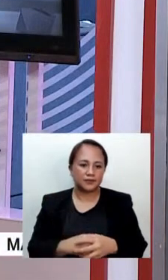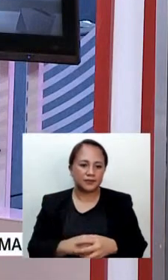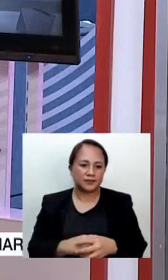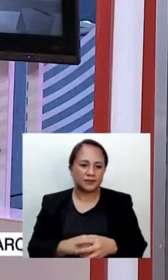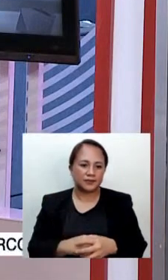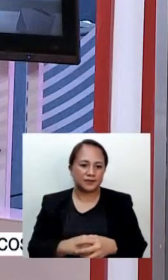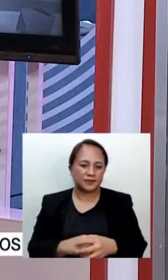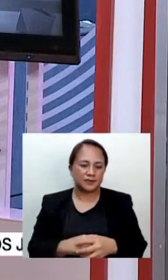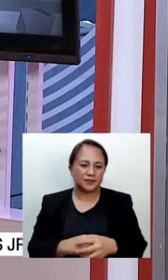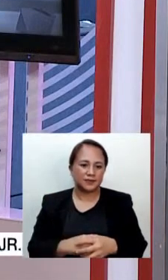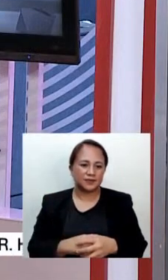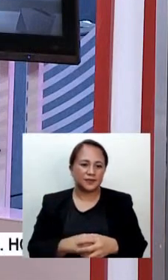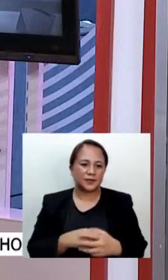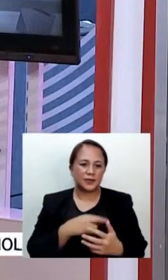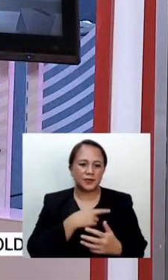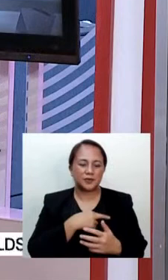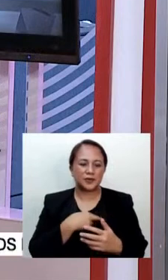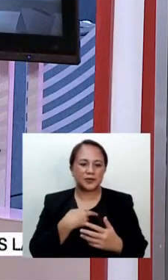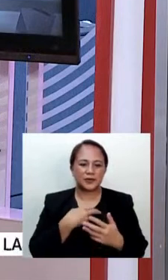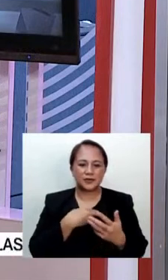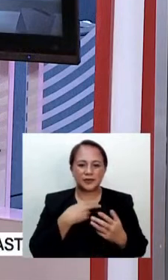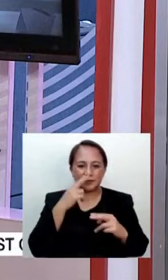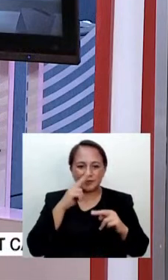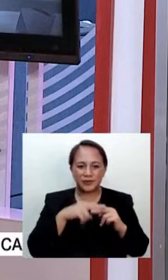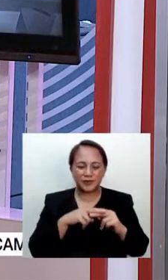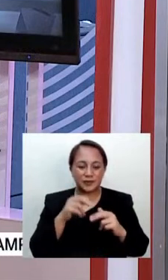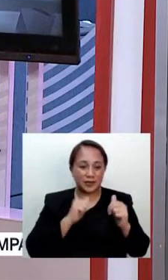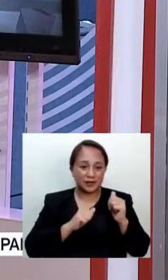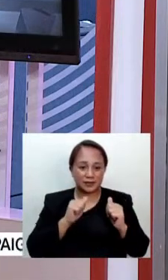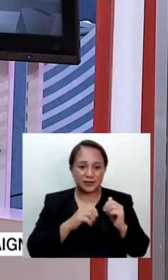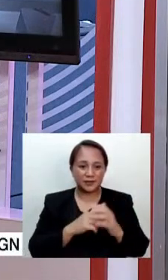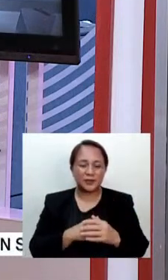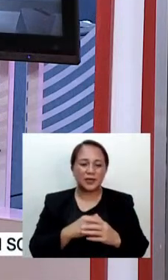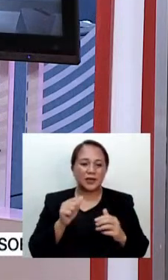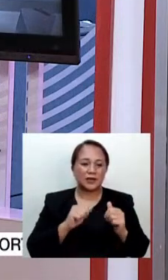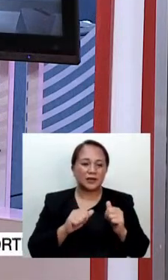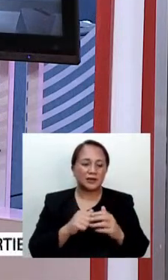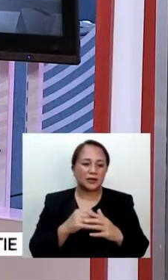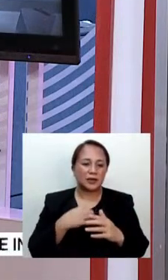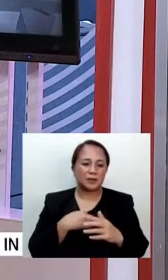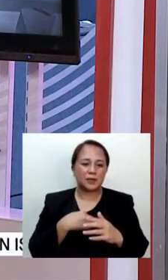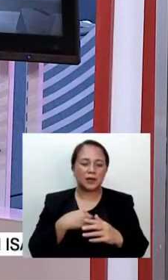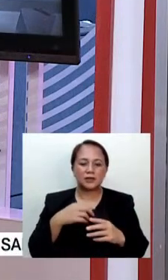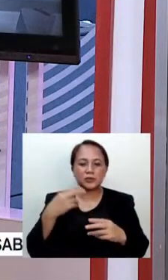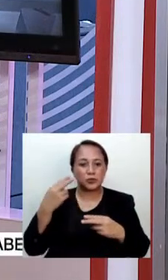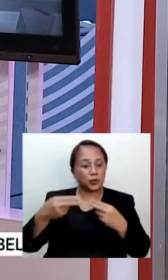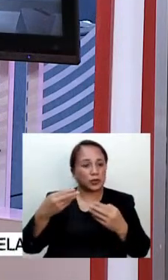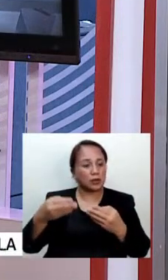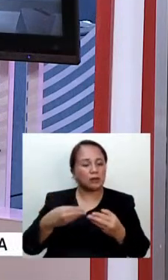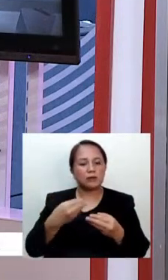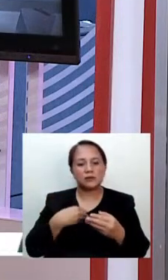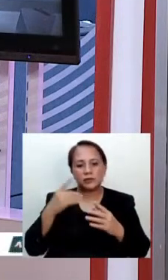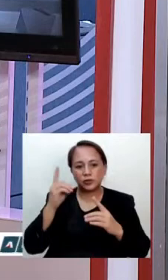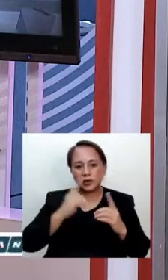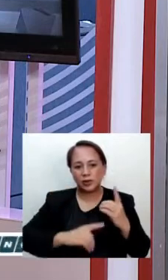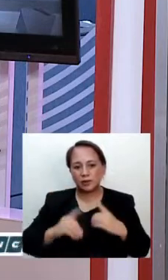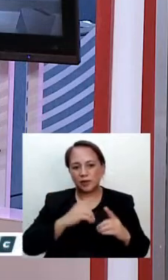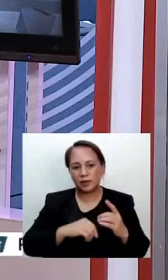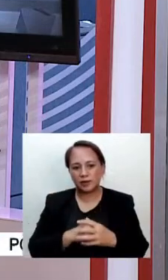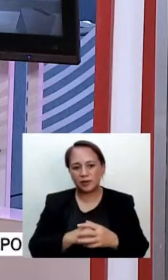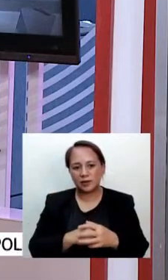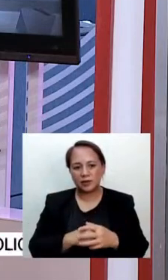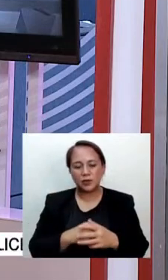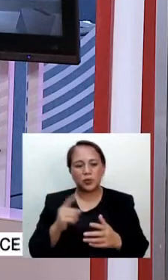A romantic comedy, an action thriller, and an epic historical drama, Manny the Movie Guy has what's